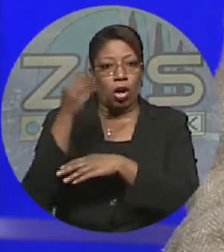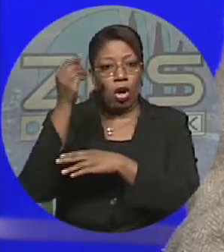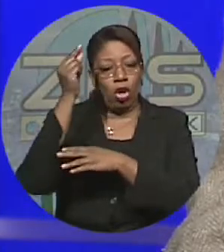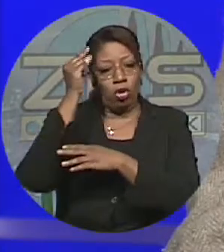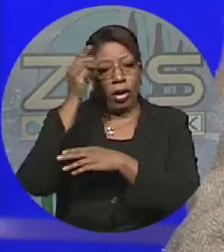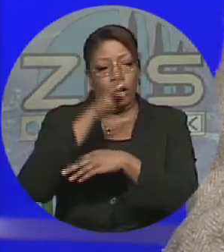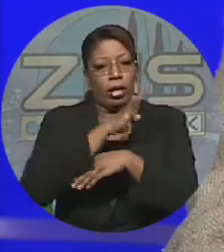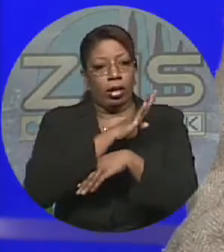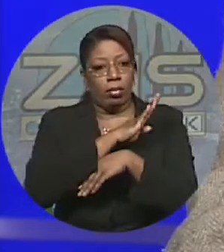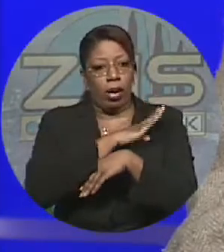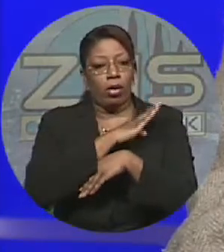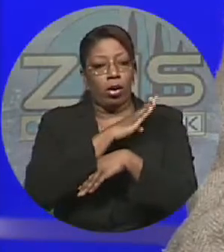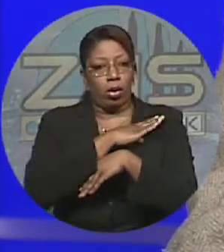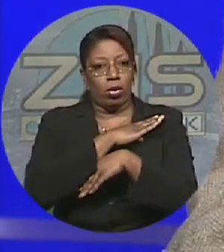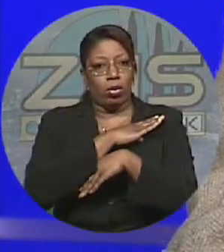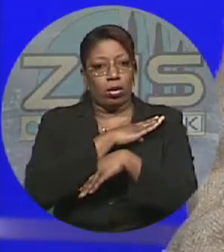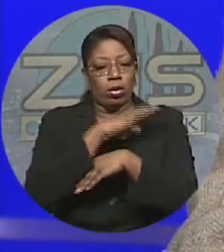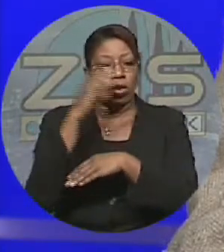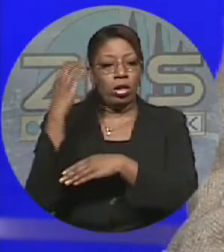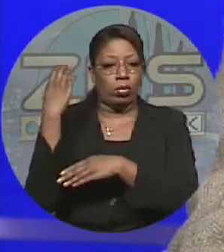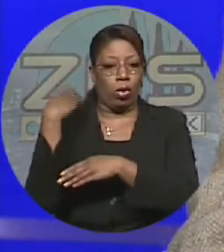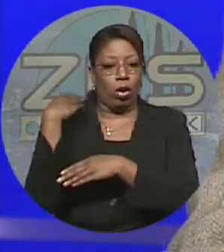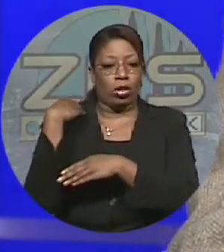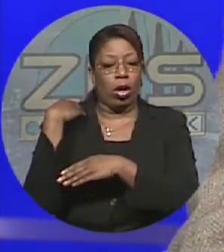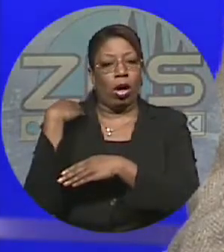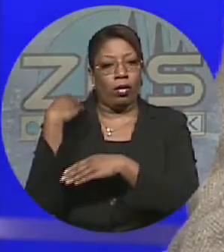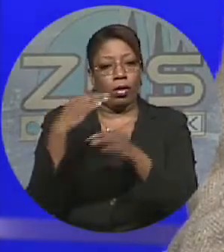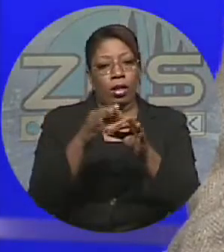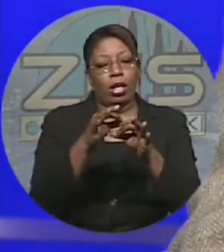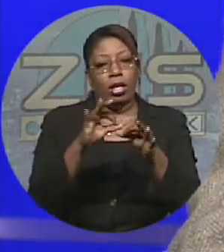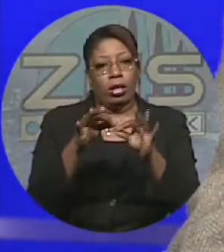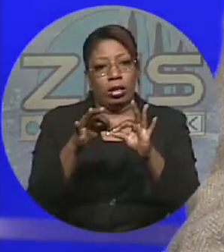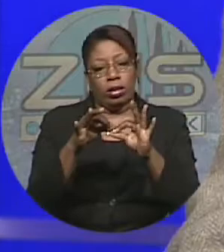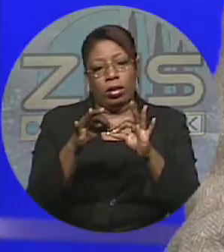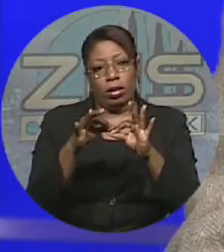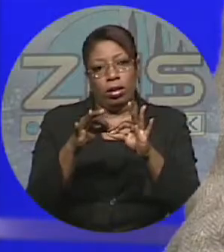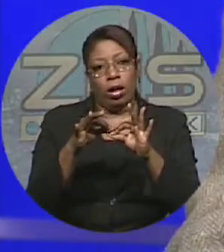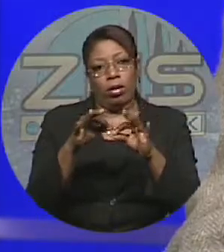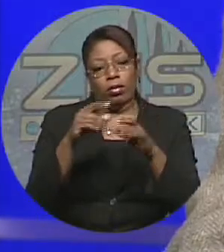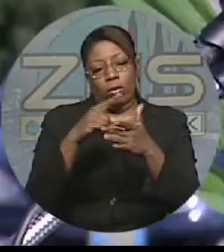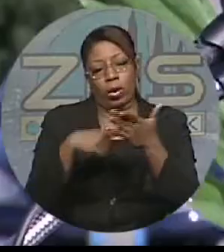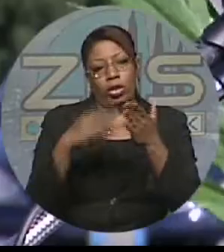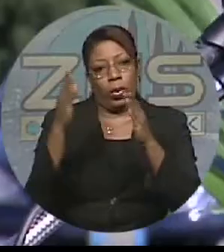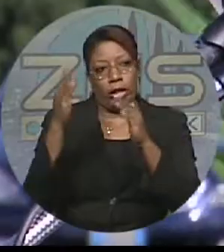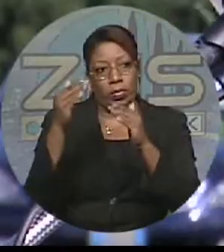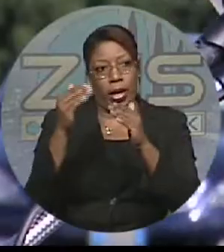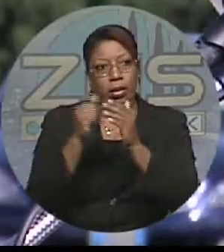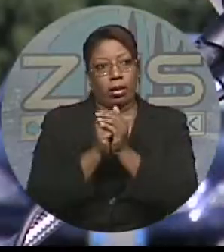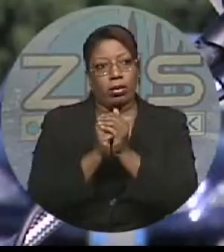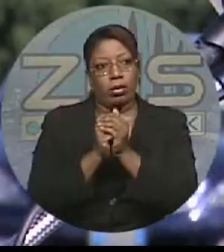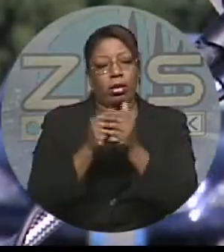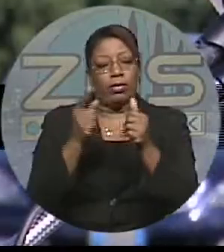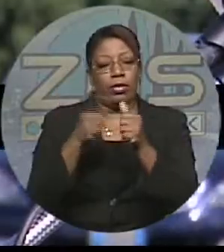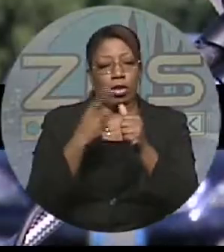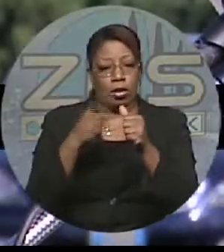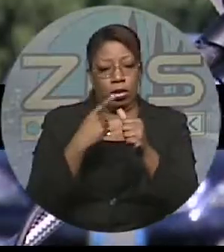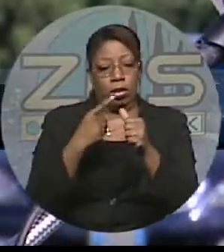new National Baseball Stadium, and he gave a comprehensive breakdown of what to expect. In the first level,